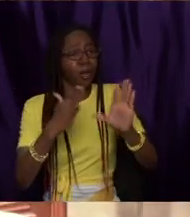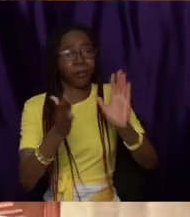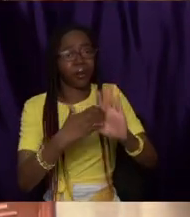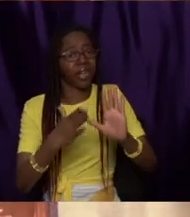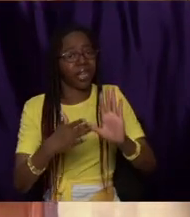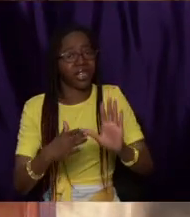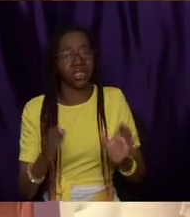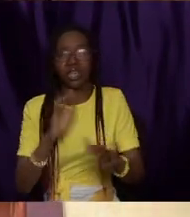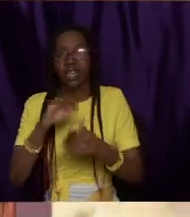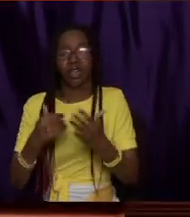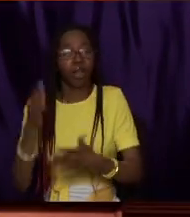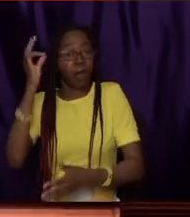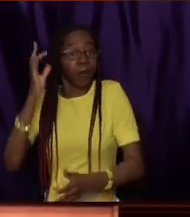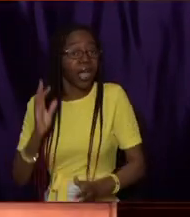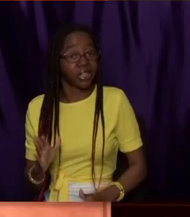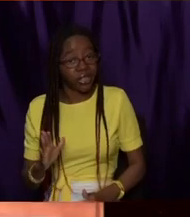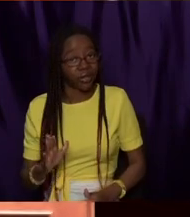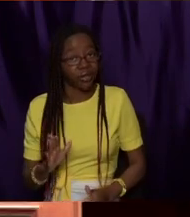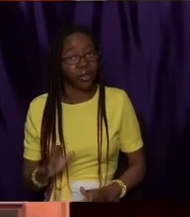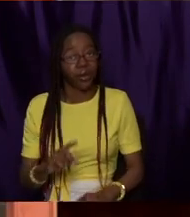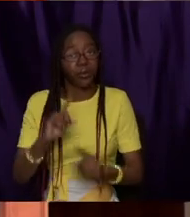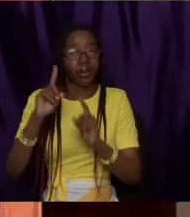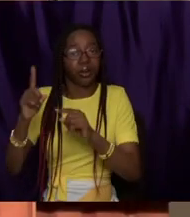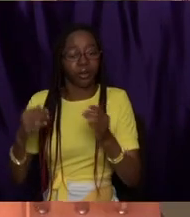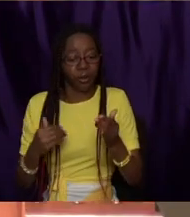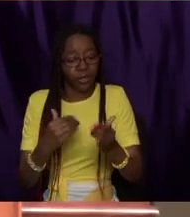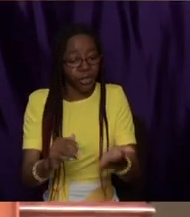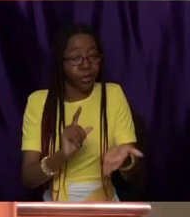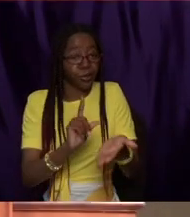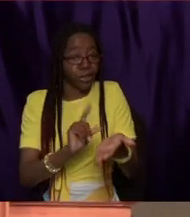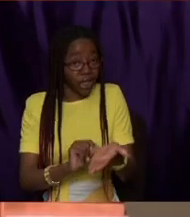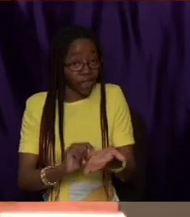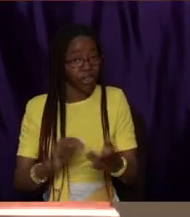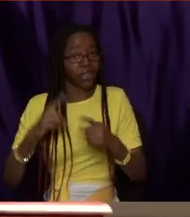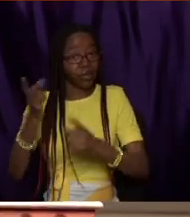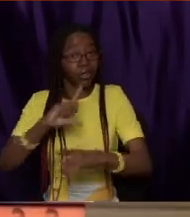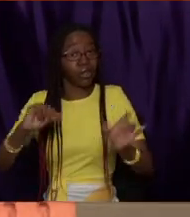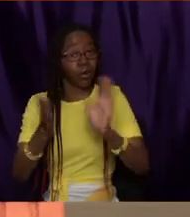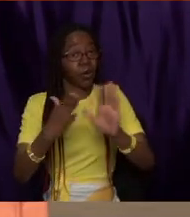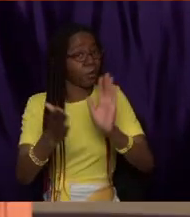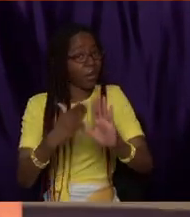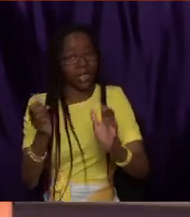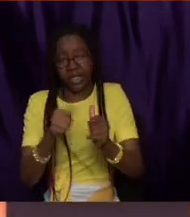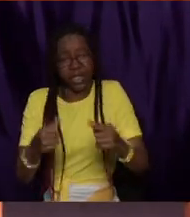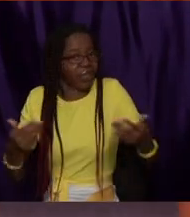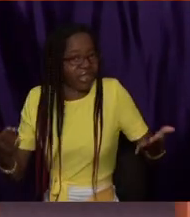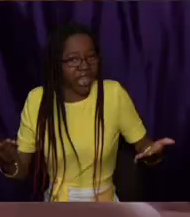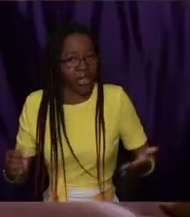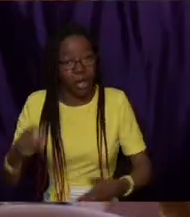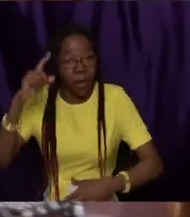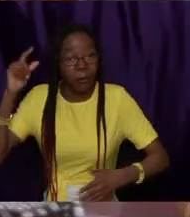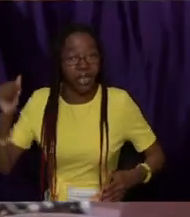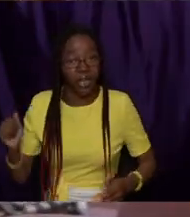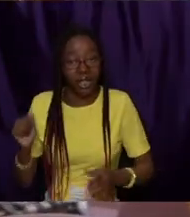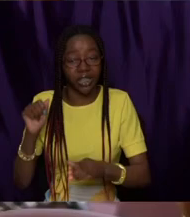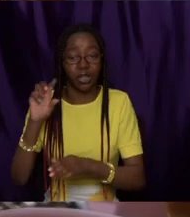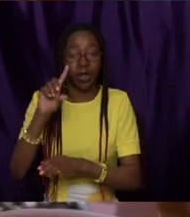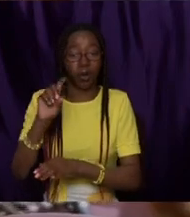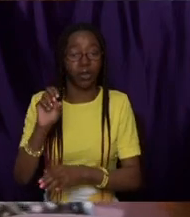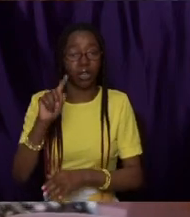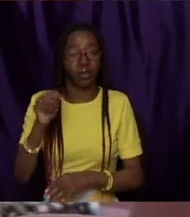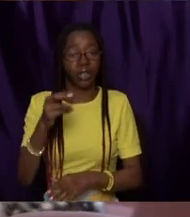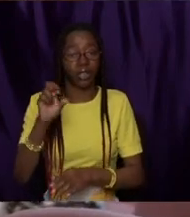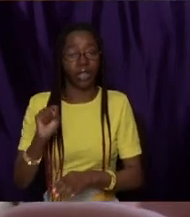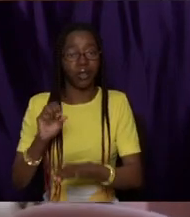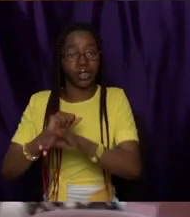it all. Pastor, we're going toward a recession. Give God praise in everything. Because the cattle on 1,000